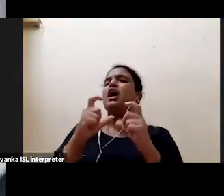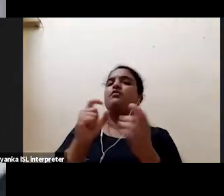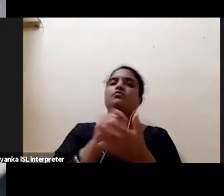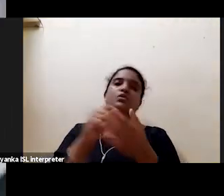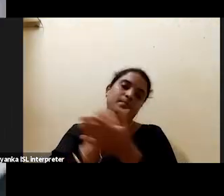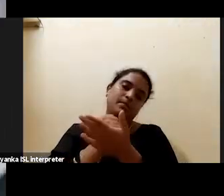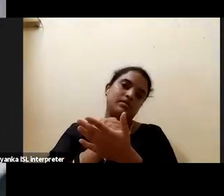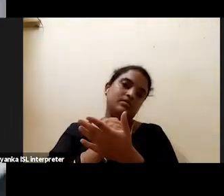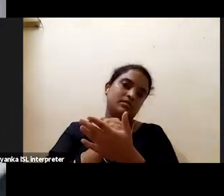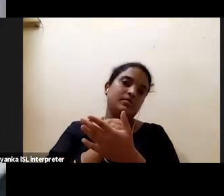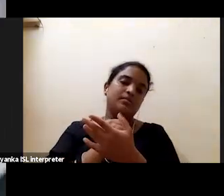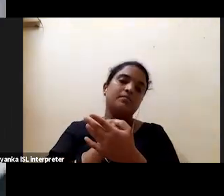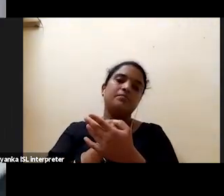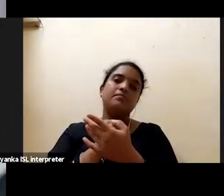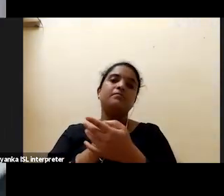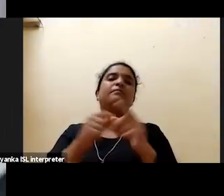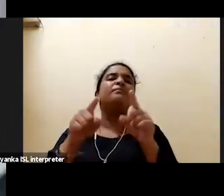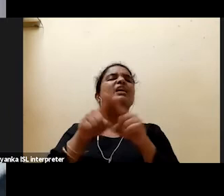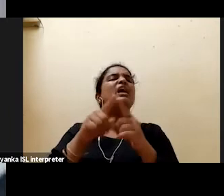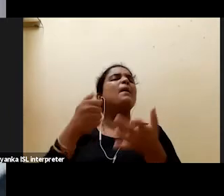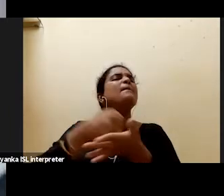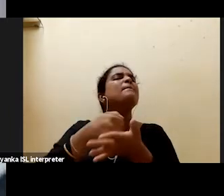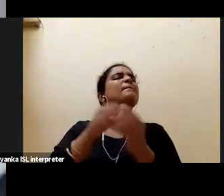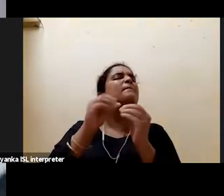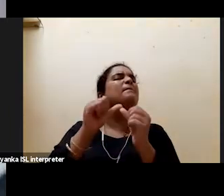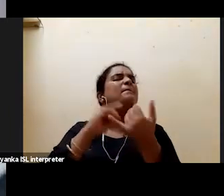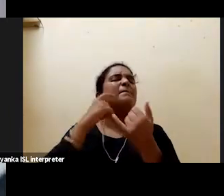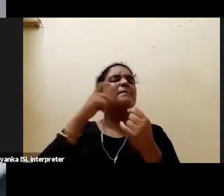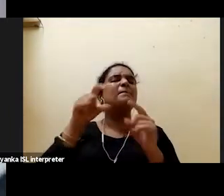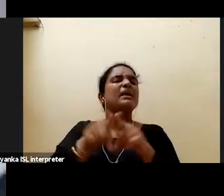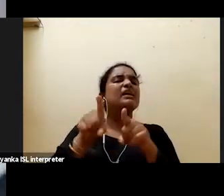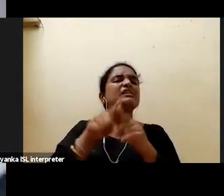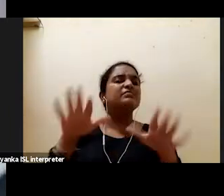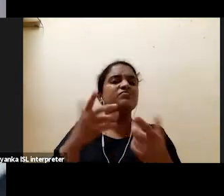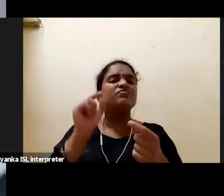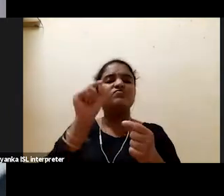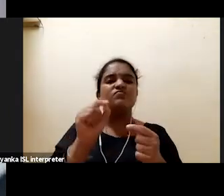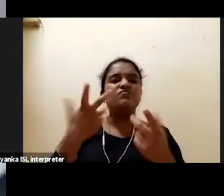So yes, so we'll with some basics in place, we will move on, and I'm first going